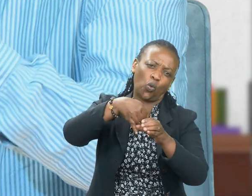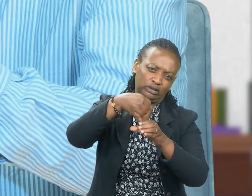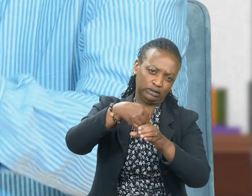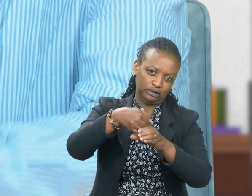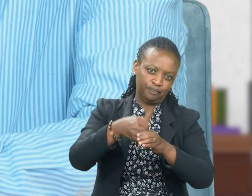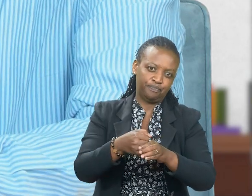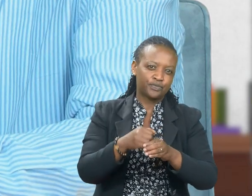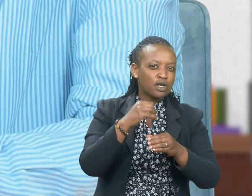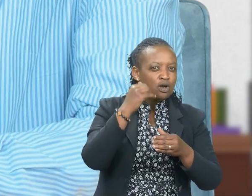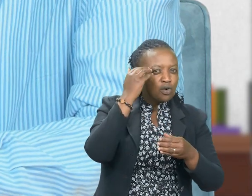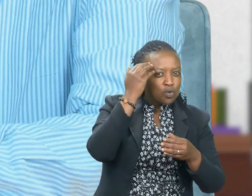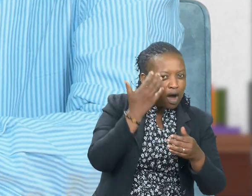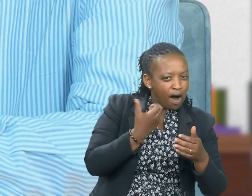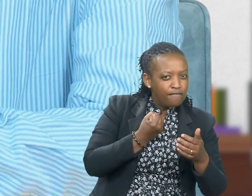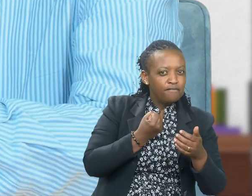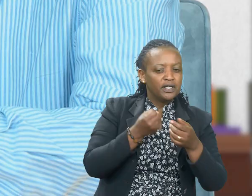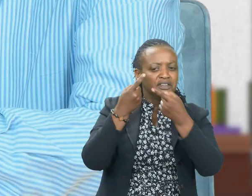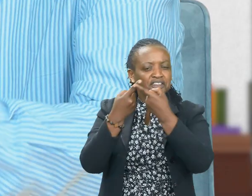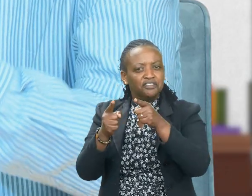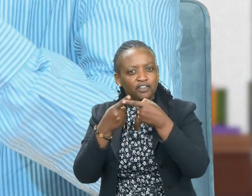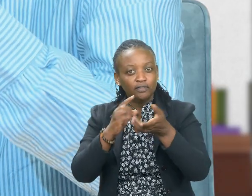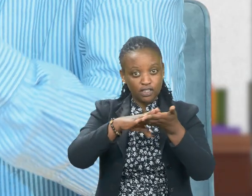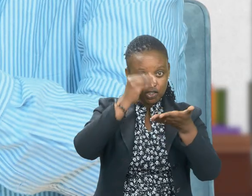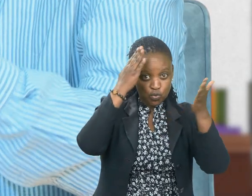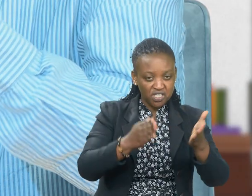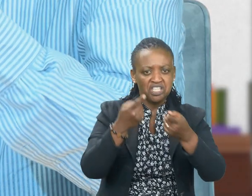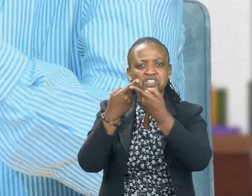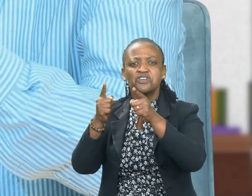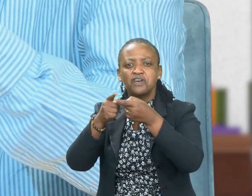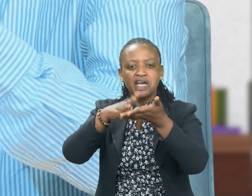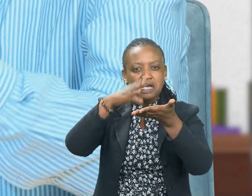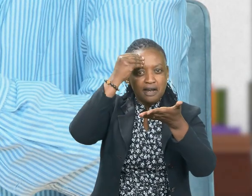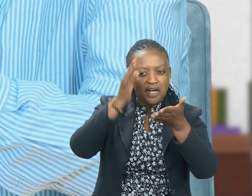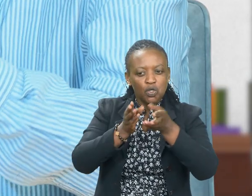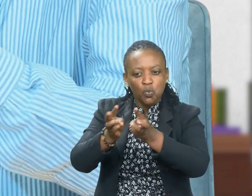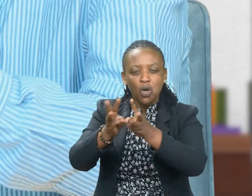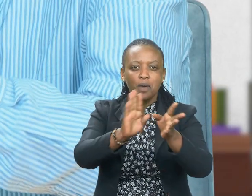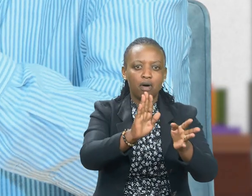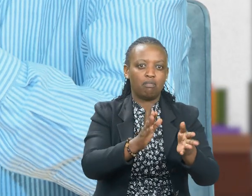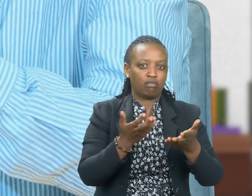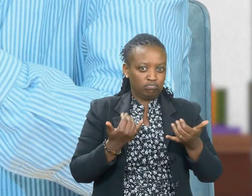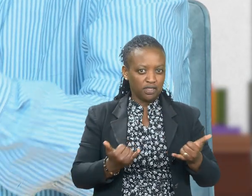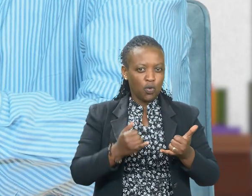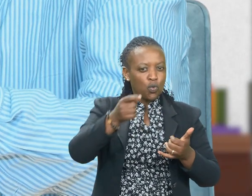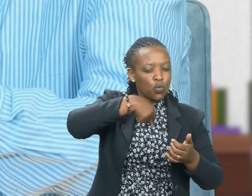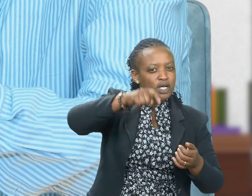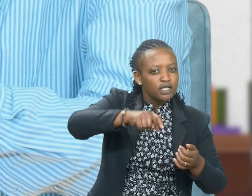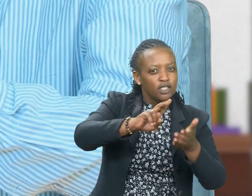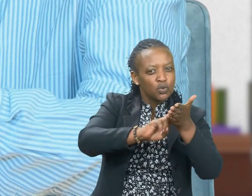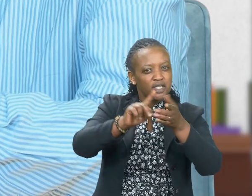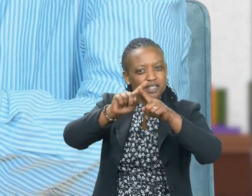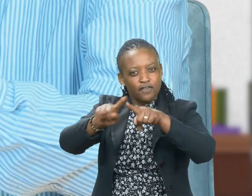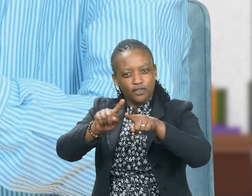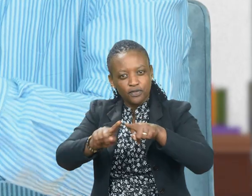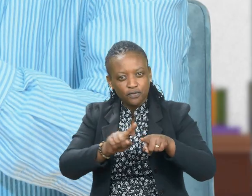the same content. Why? We are having different students with different learning styles.